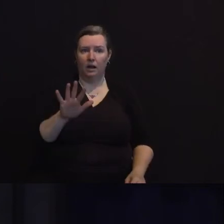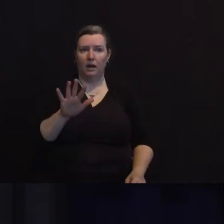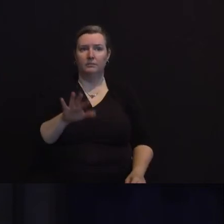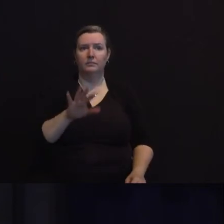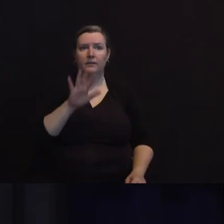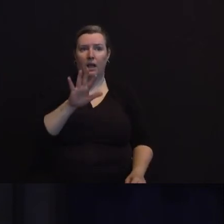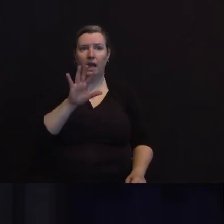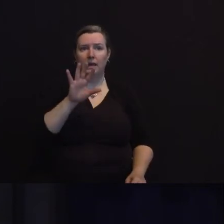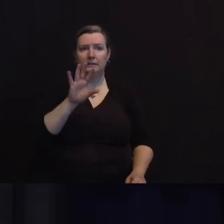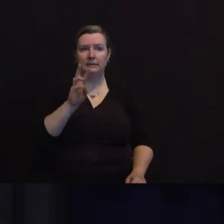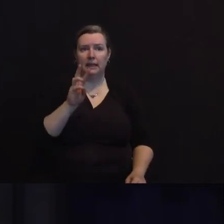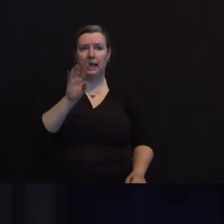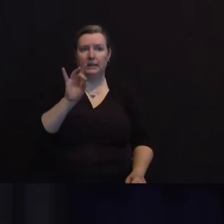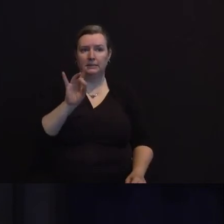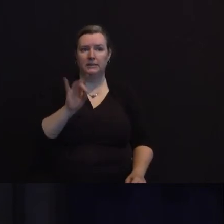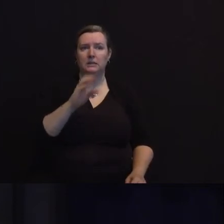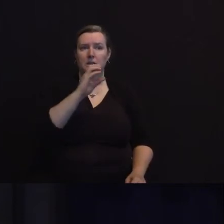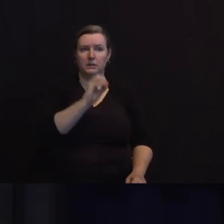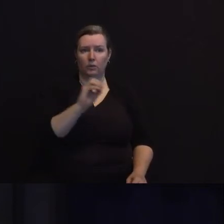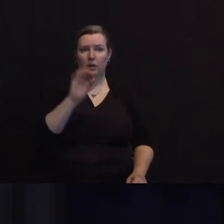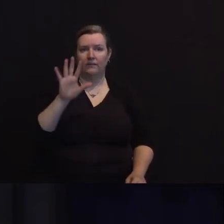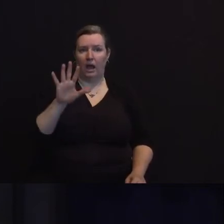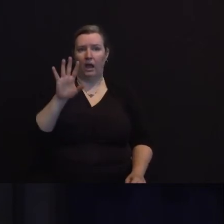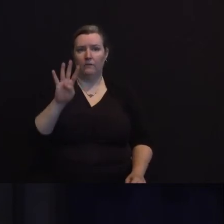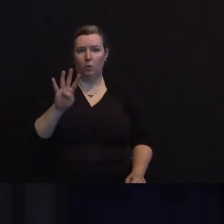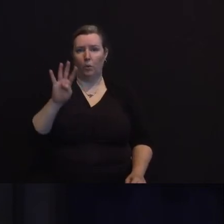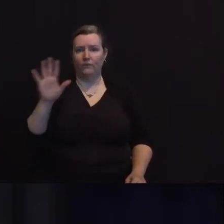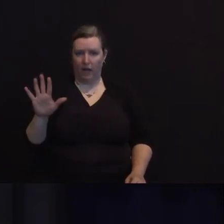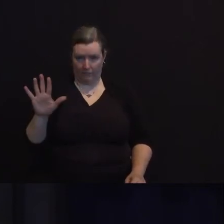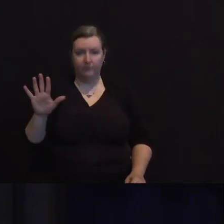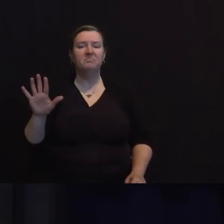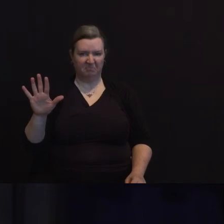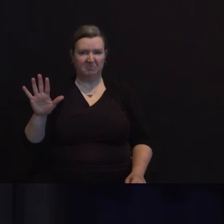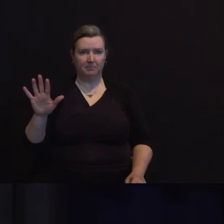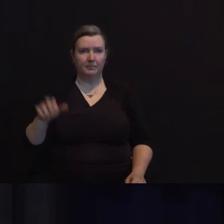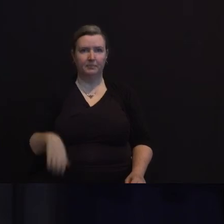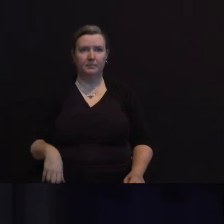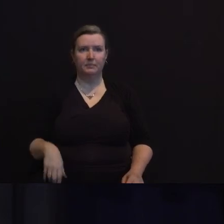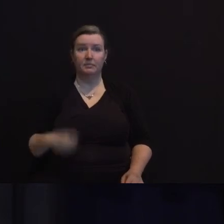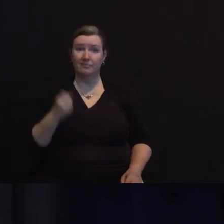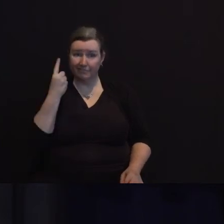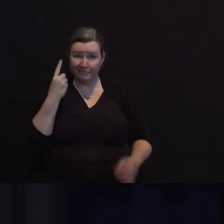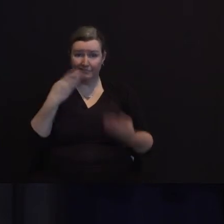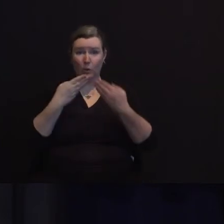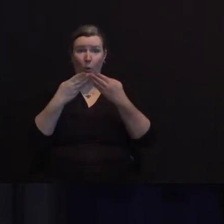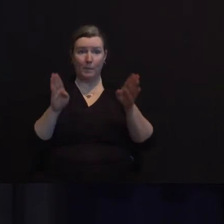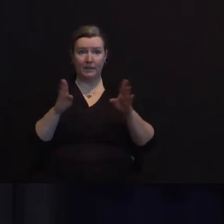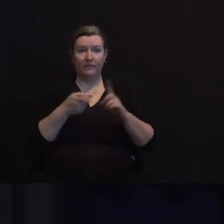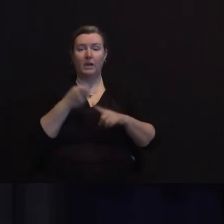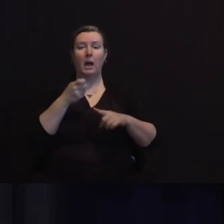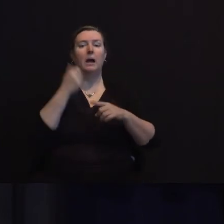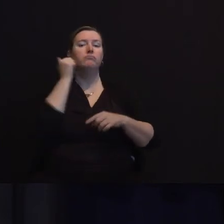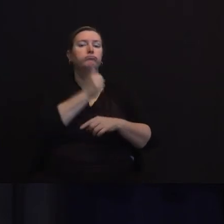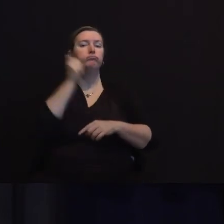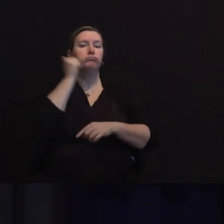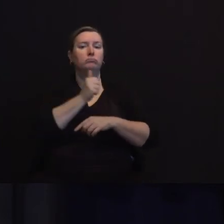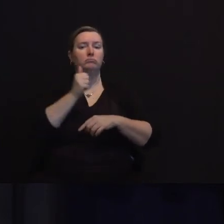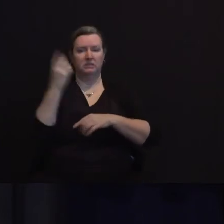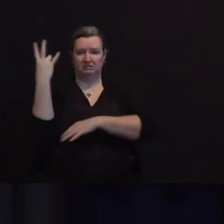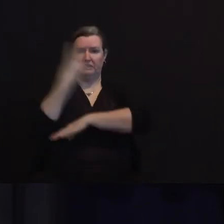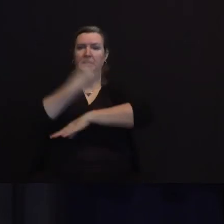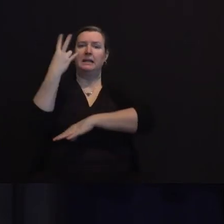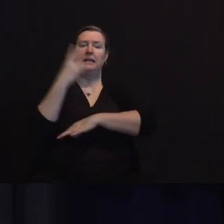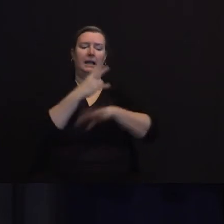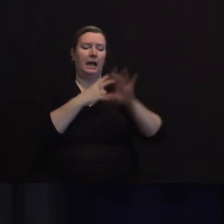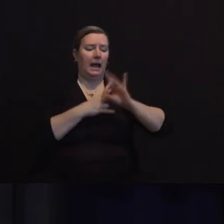855-568-0545, will open from 8 a.m. to 8 p.m. 7 days a week, and they will be available to assist you